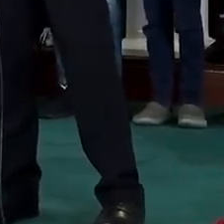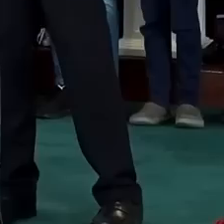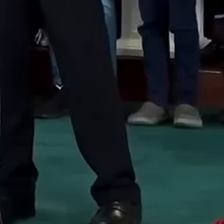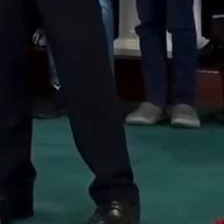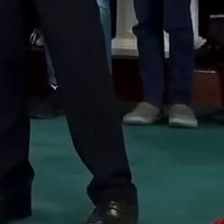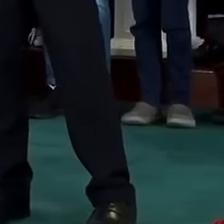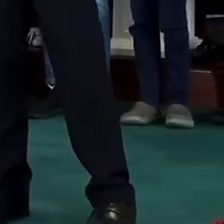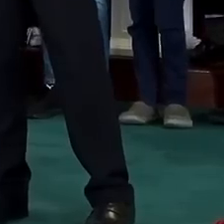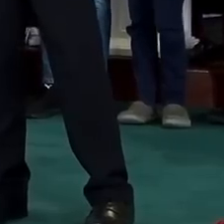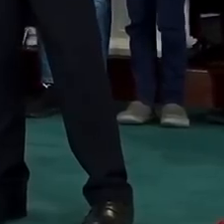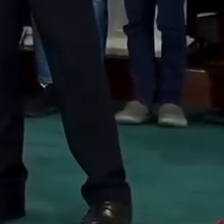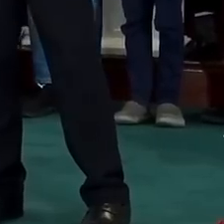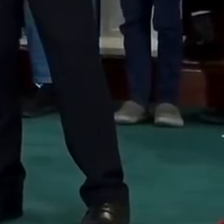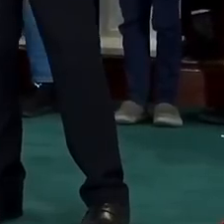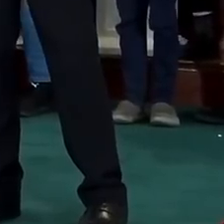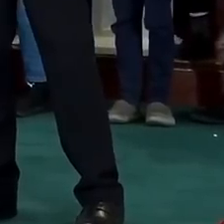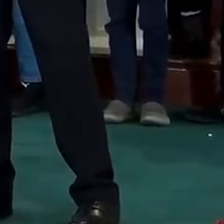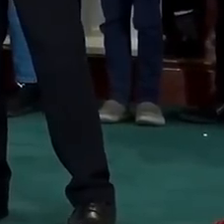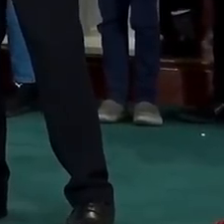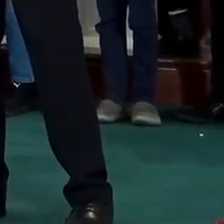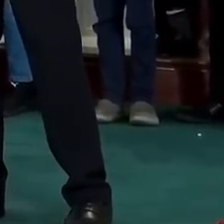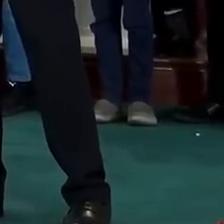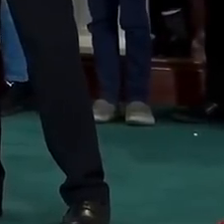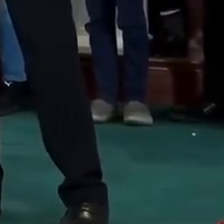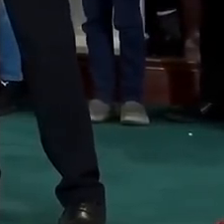Coming. Oh,